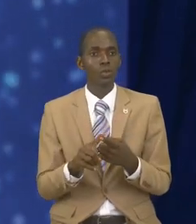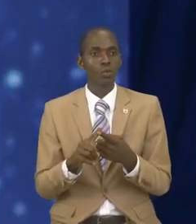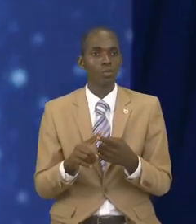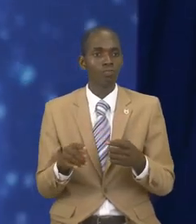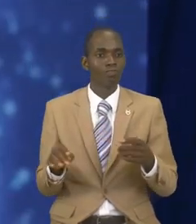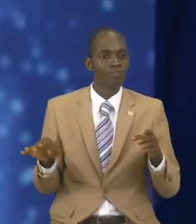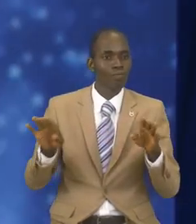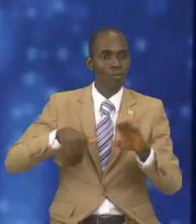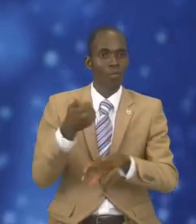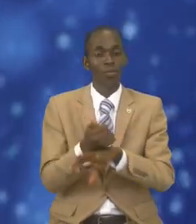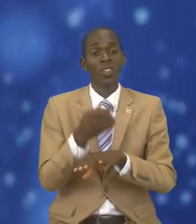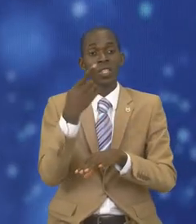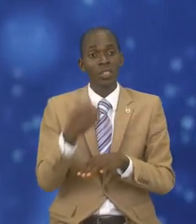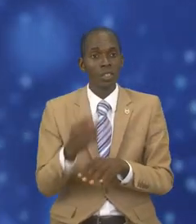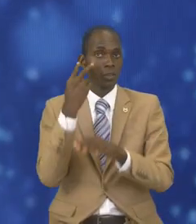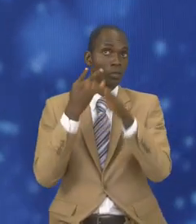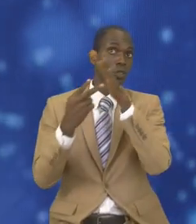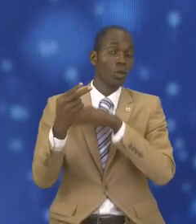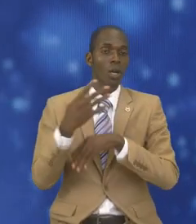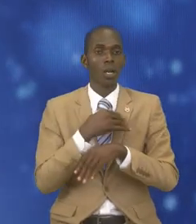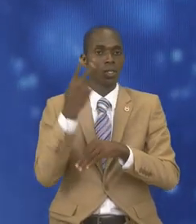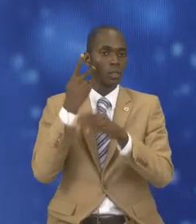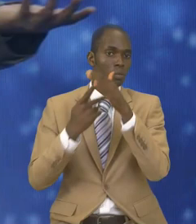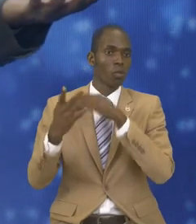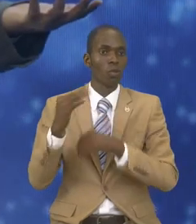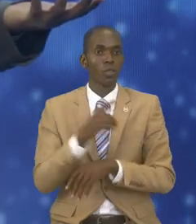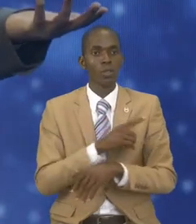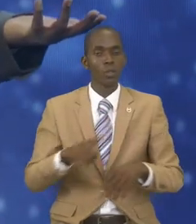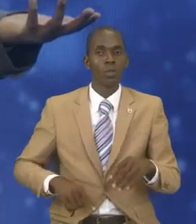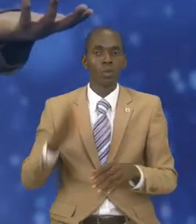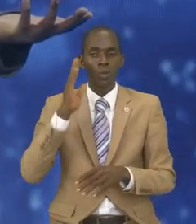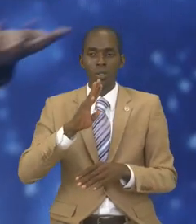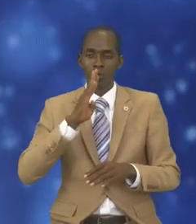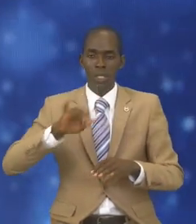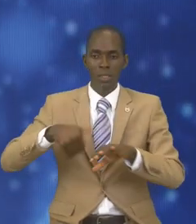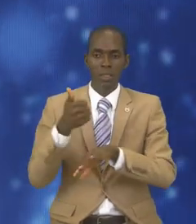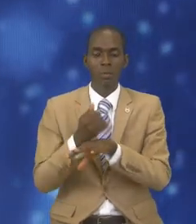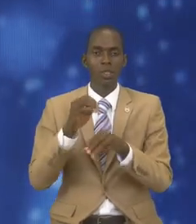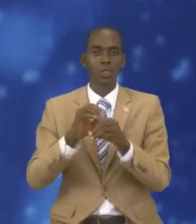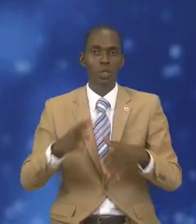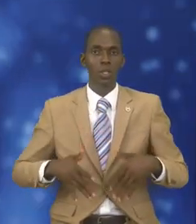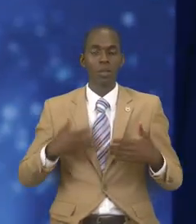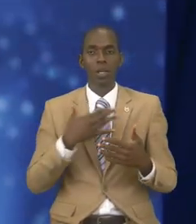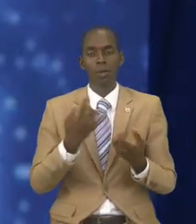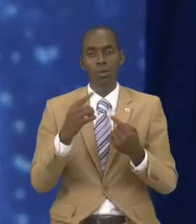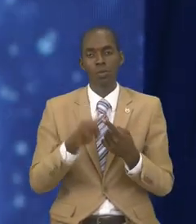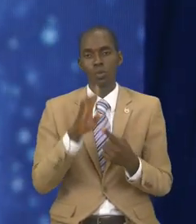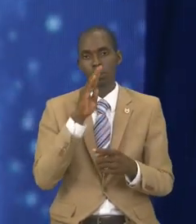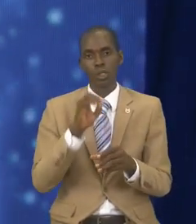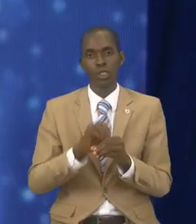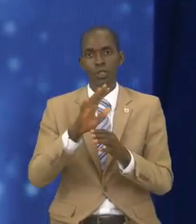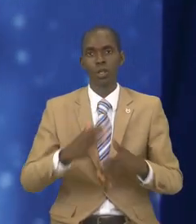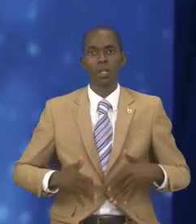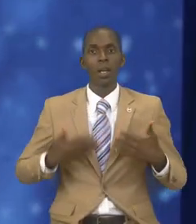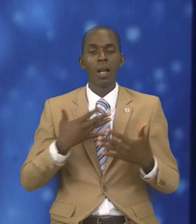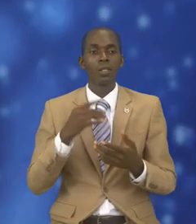and the prophecy, that the prophecy of the Lord will be sealed in your life and fulfilled in your life, and to appoint